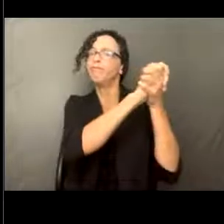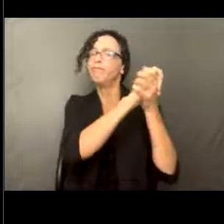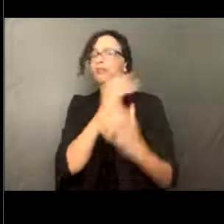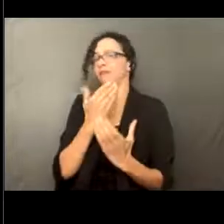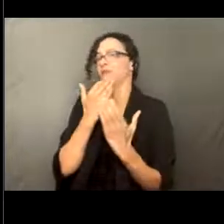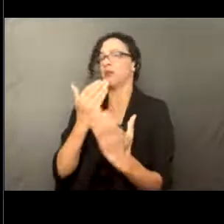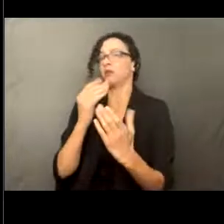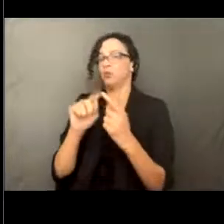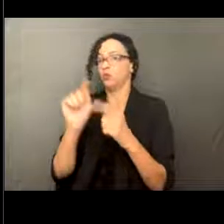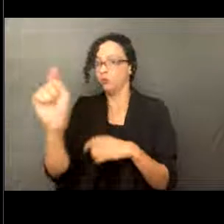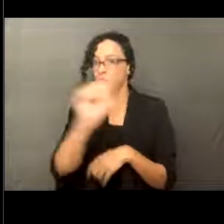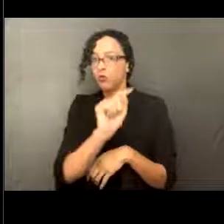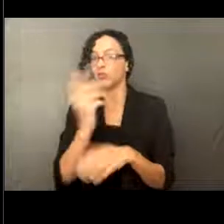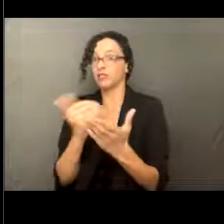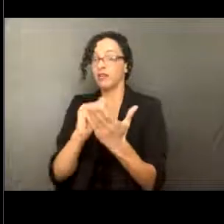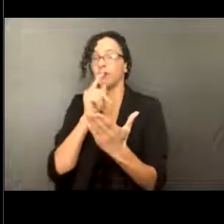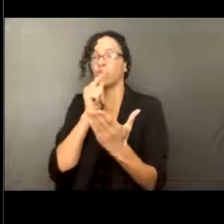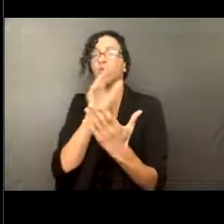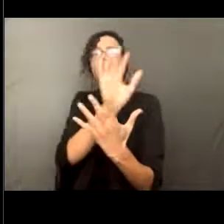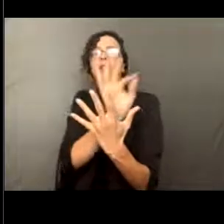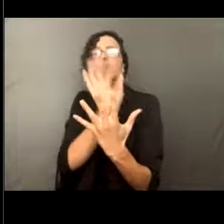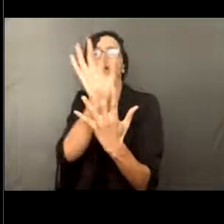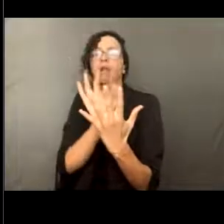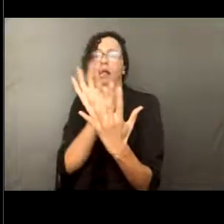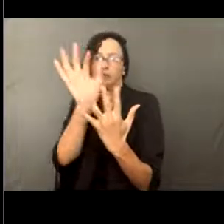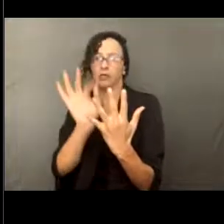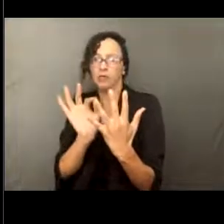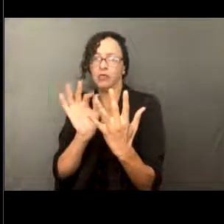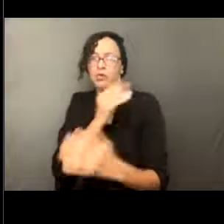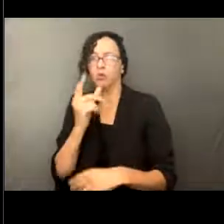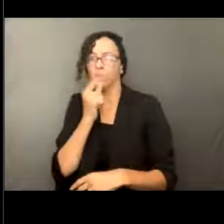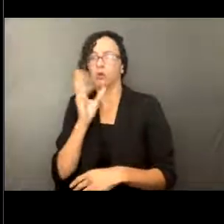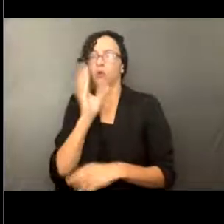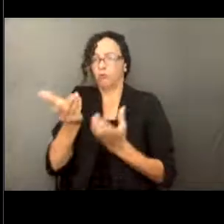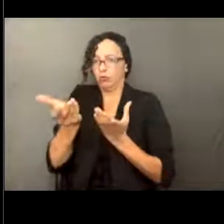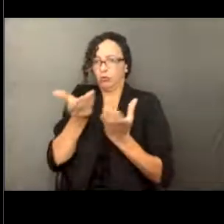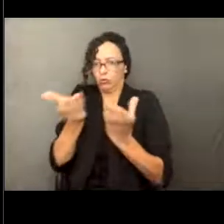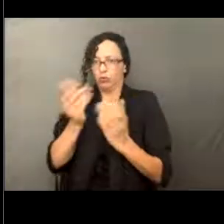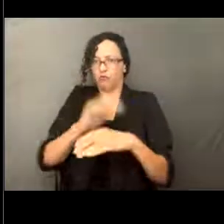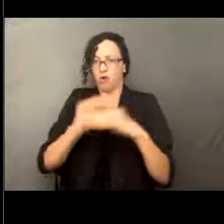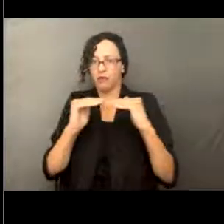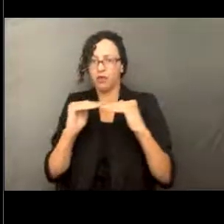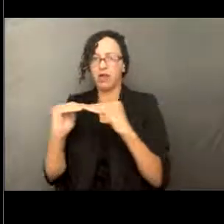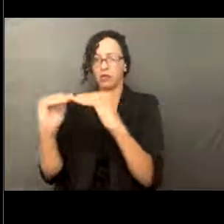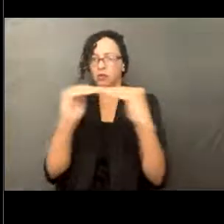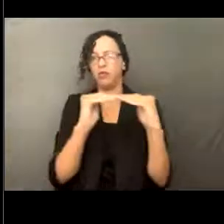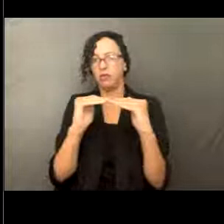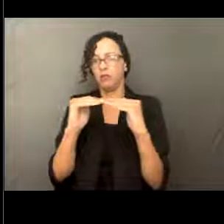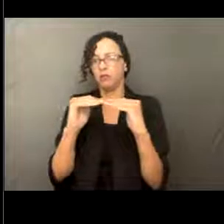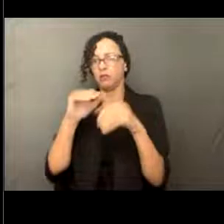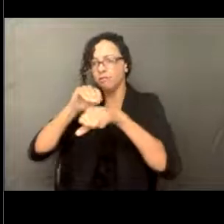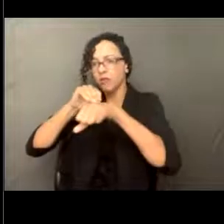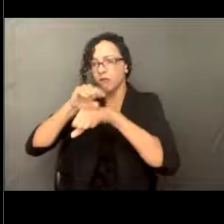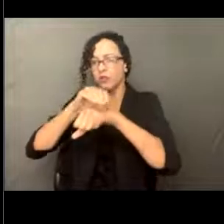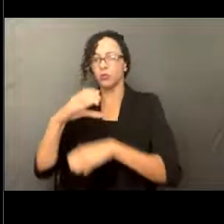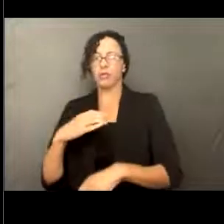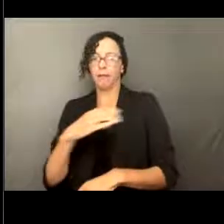who were selected and who are going to serve on the Equity Advisory Committee. On